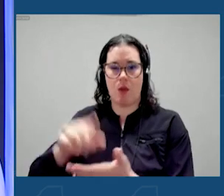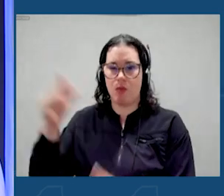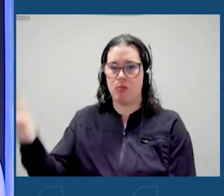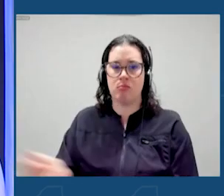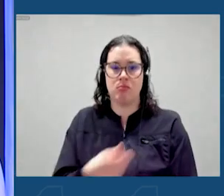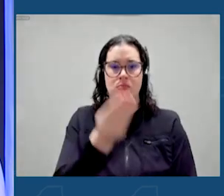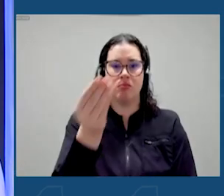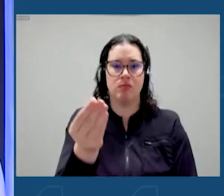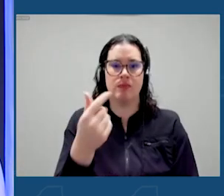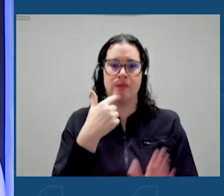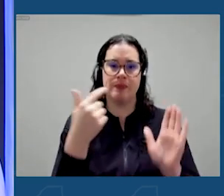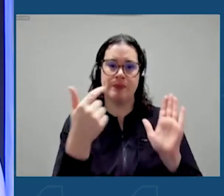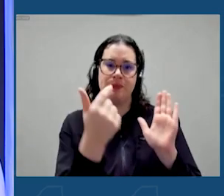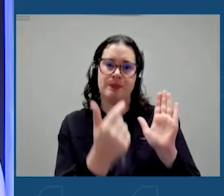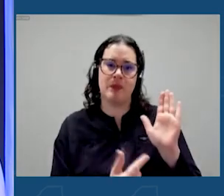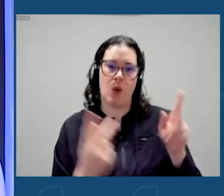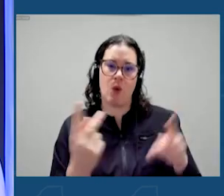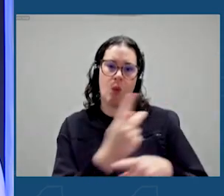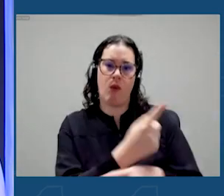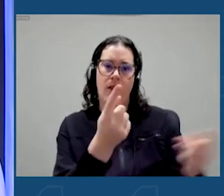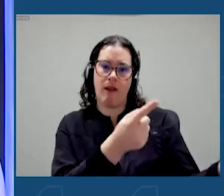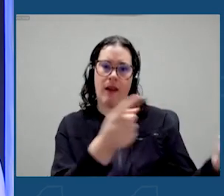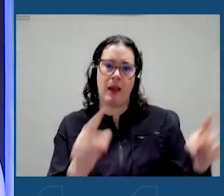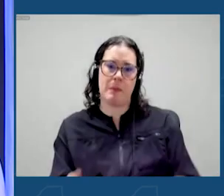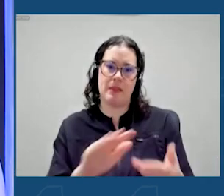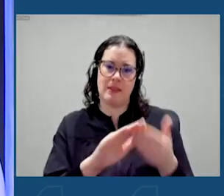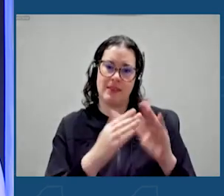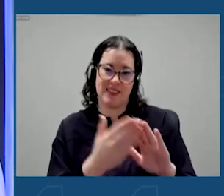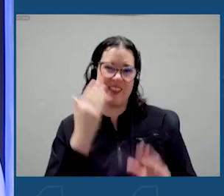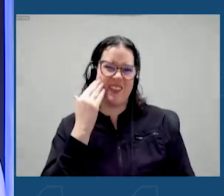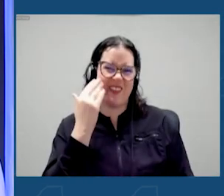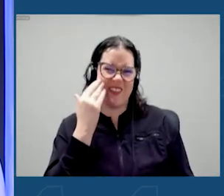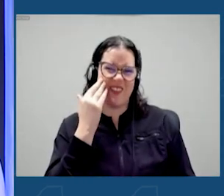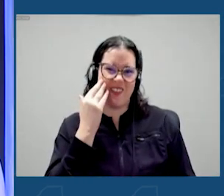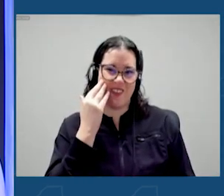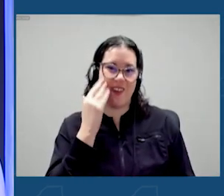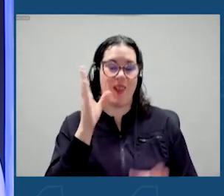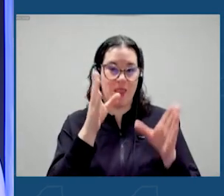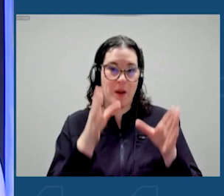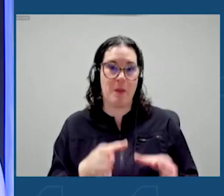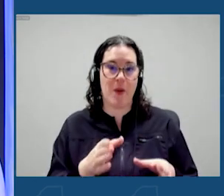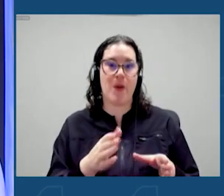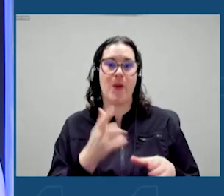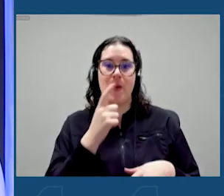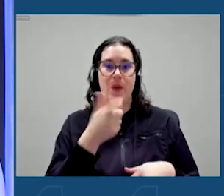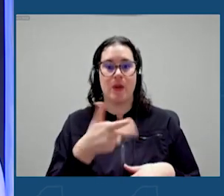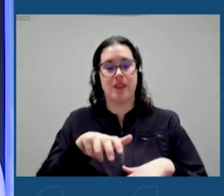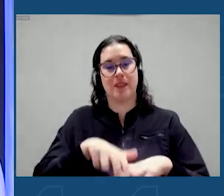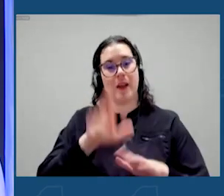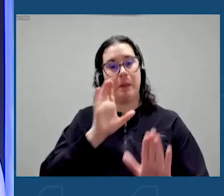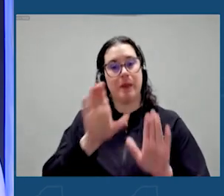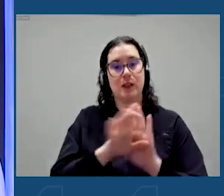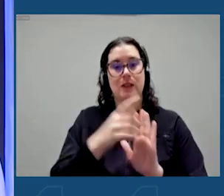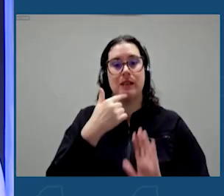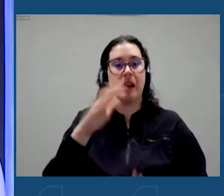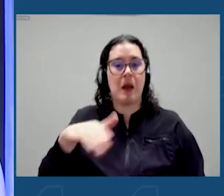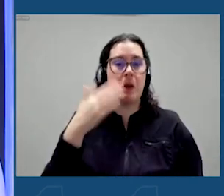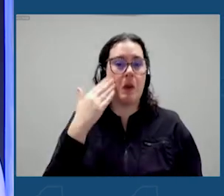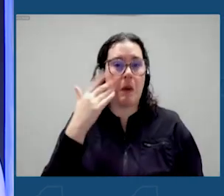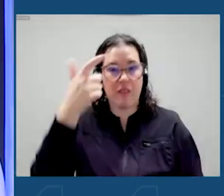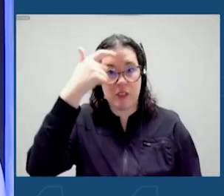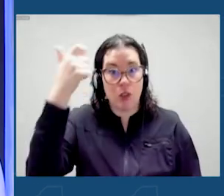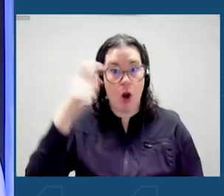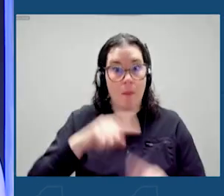and point out the worst thing that happens in the city. You know, as the person who sat down for a portrait told them, I know I have a scar, but remember I